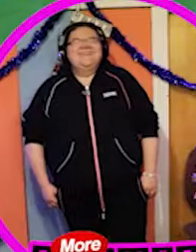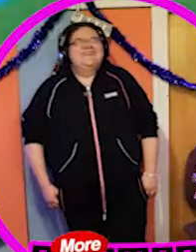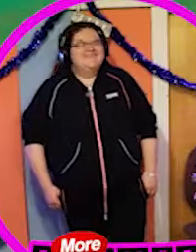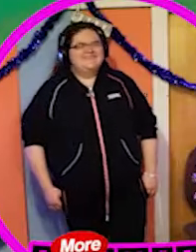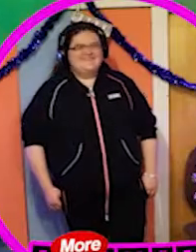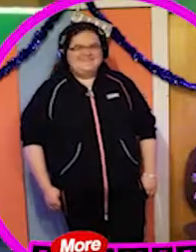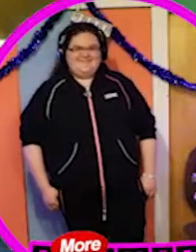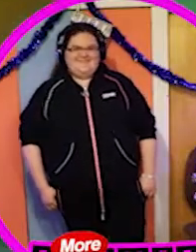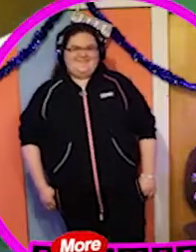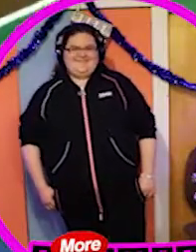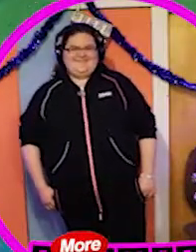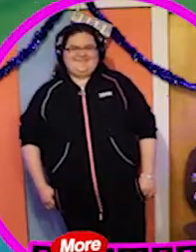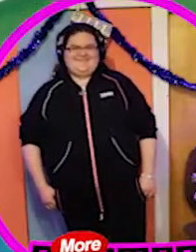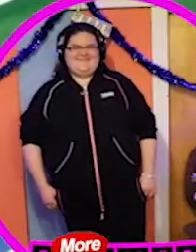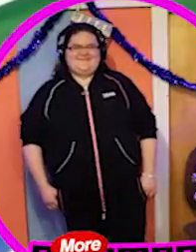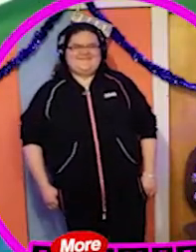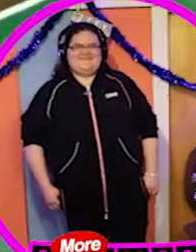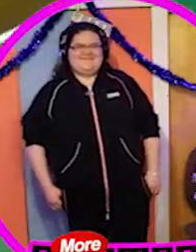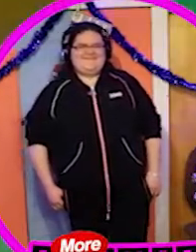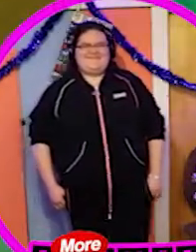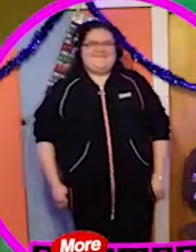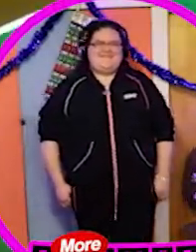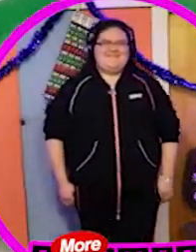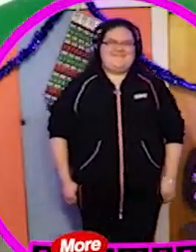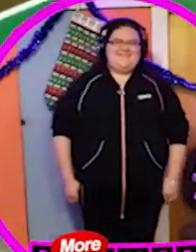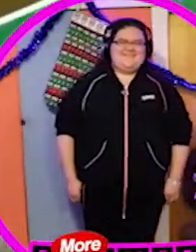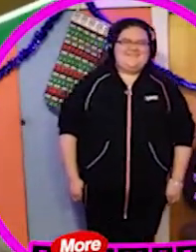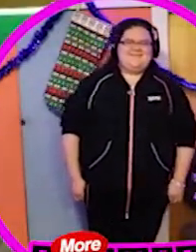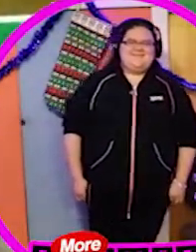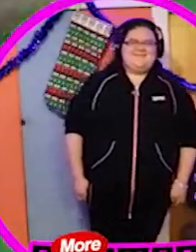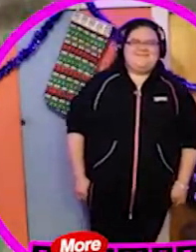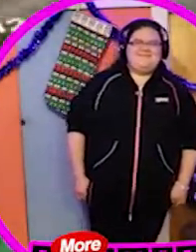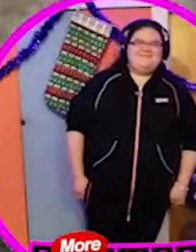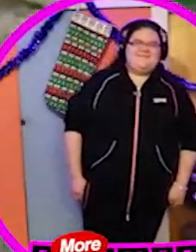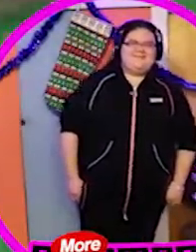Everyone stinks. Seven people made it. I can't have those stinkers, honestly. Oh no.